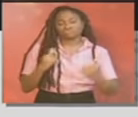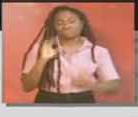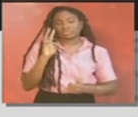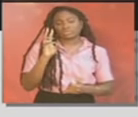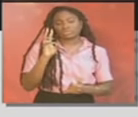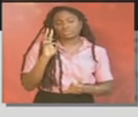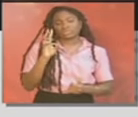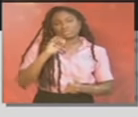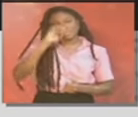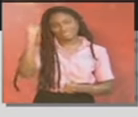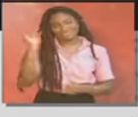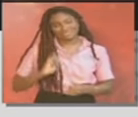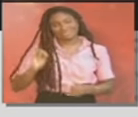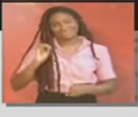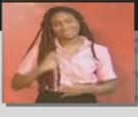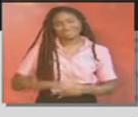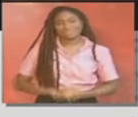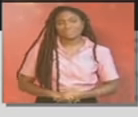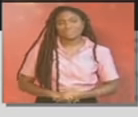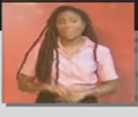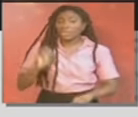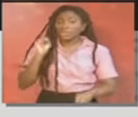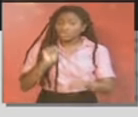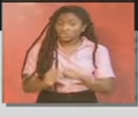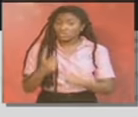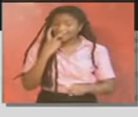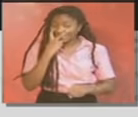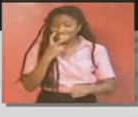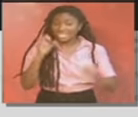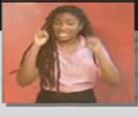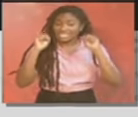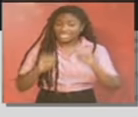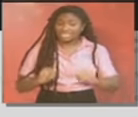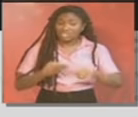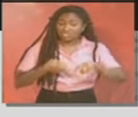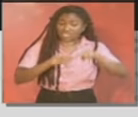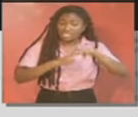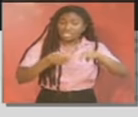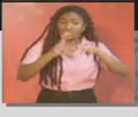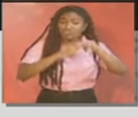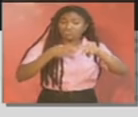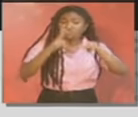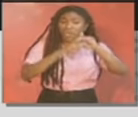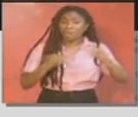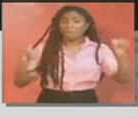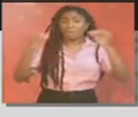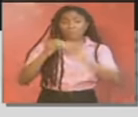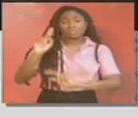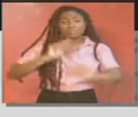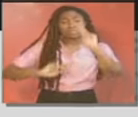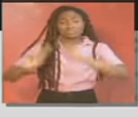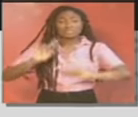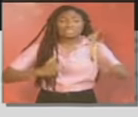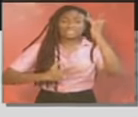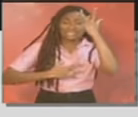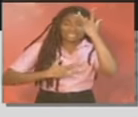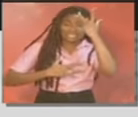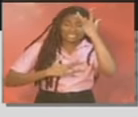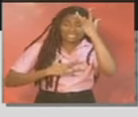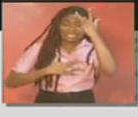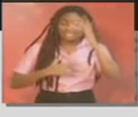last epidemiological week. So we are seeing that there's an increase in the overall prevalence of the